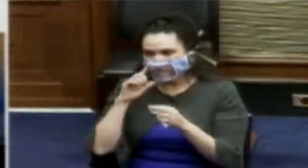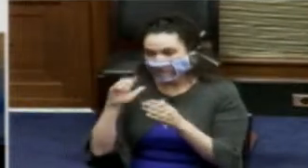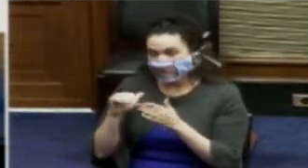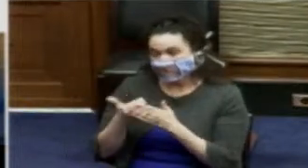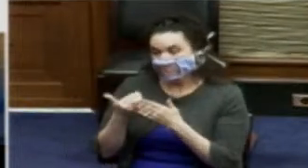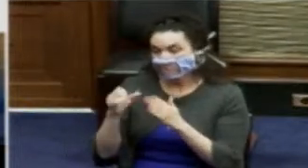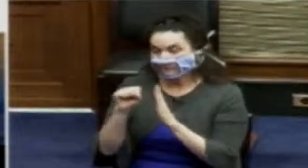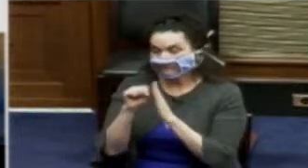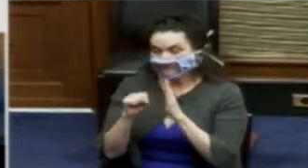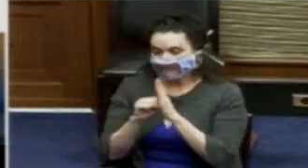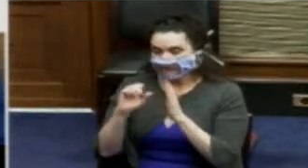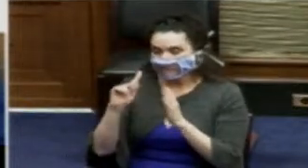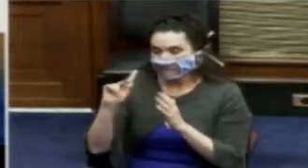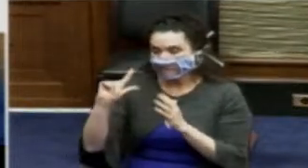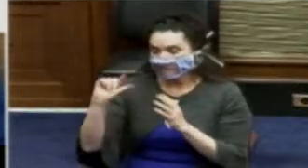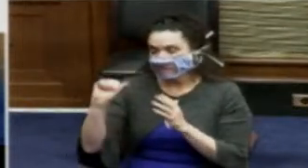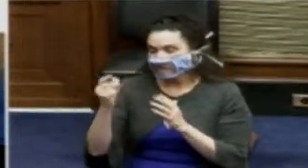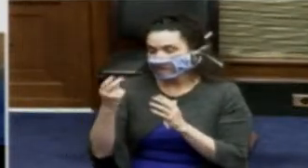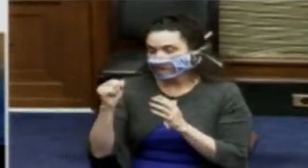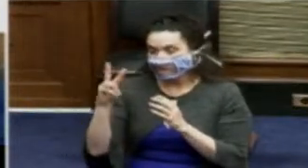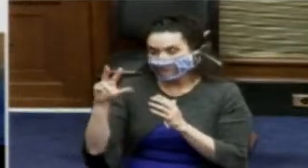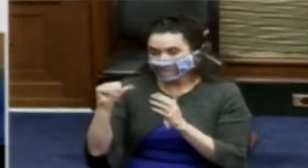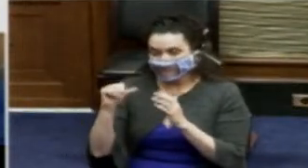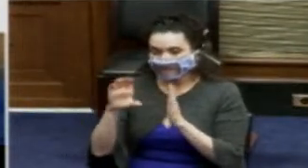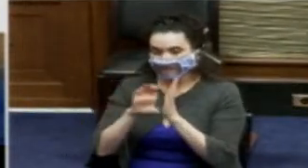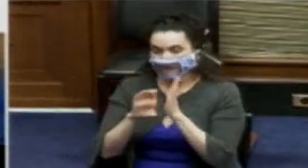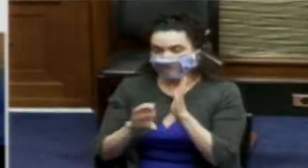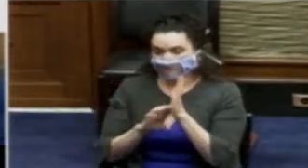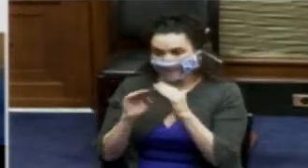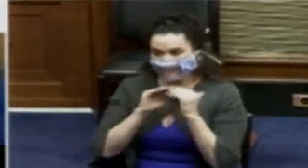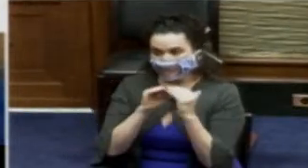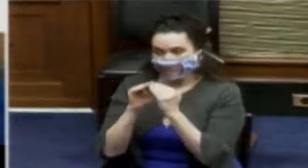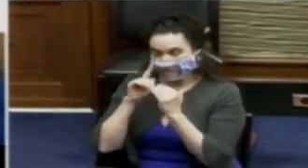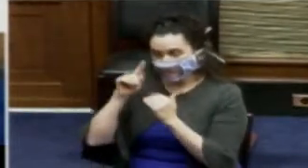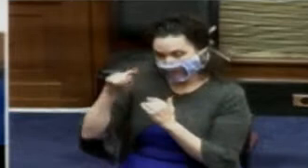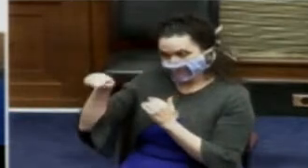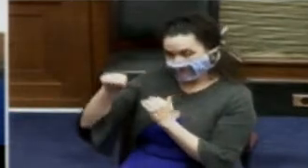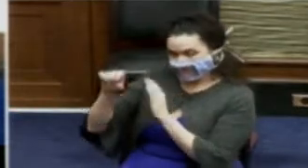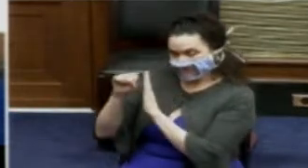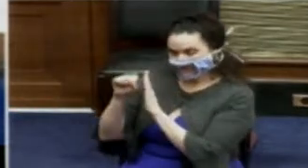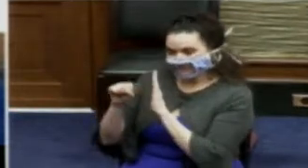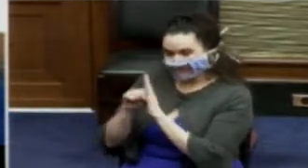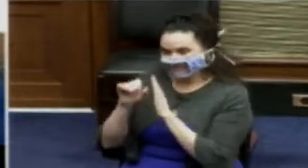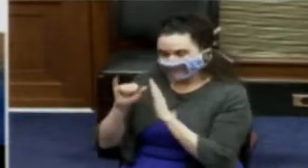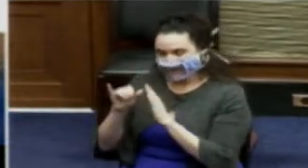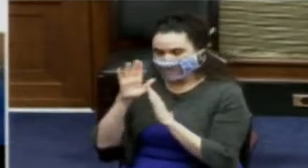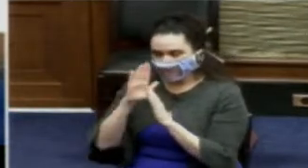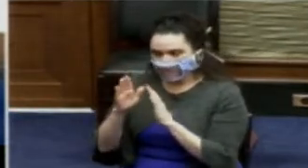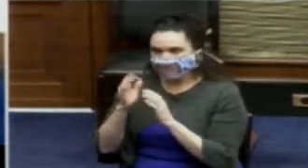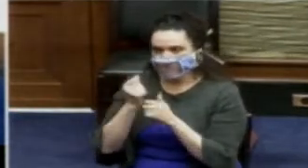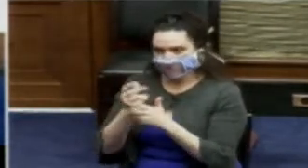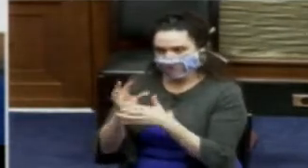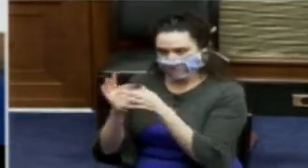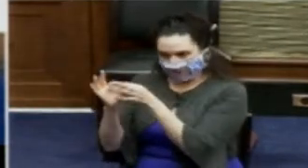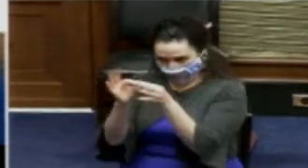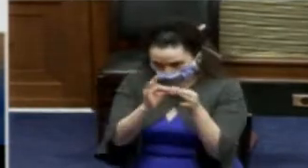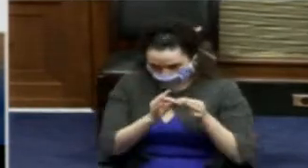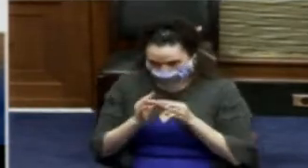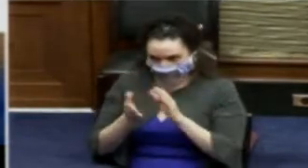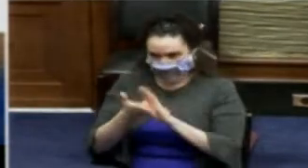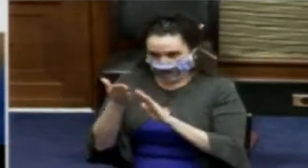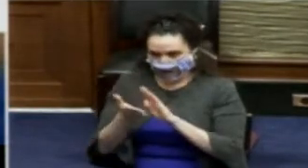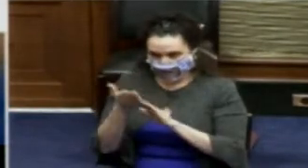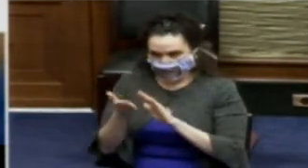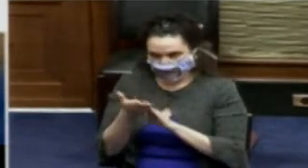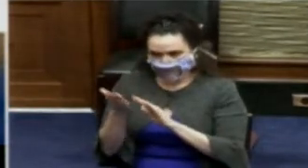saying, quote, the constitutional equality of the states is essential to the harmonious operation of the scheme upon which